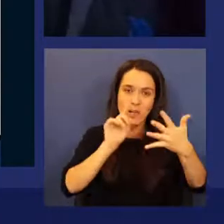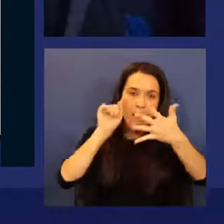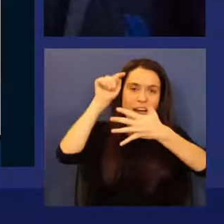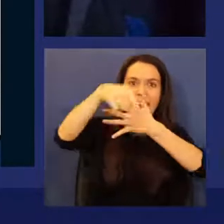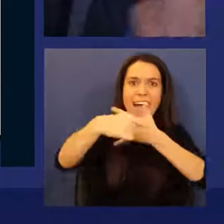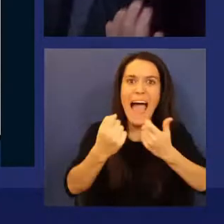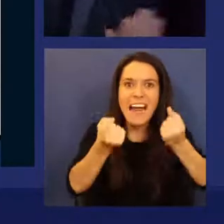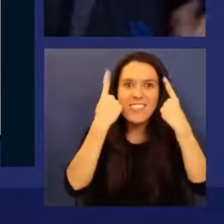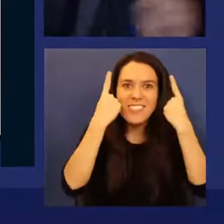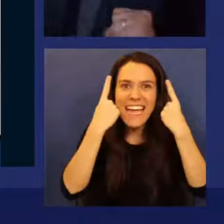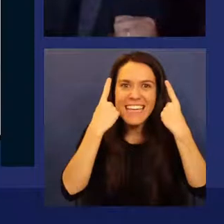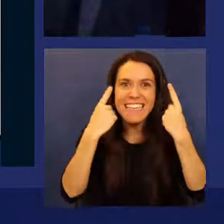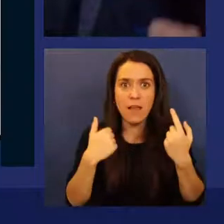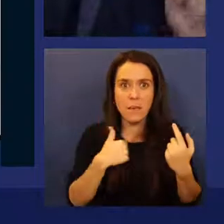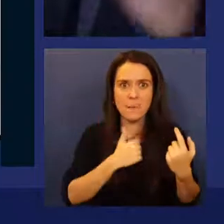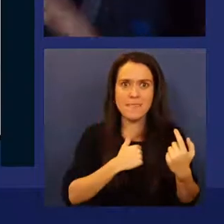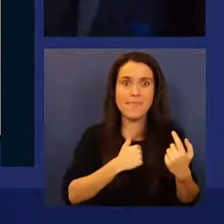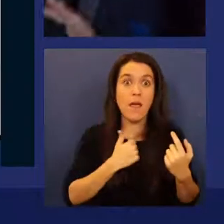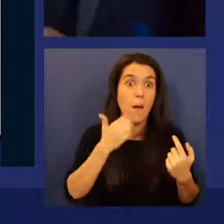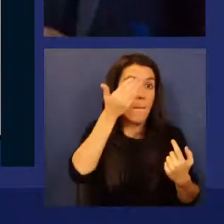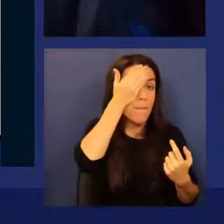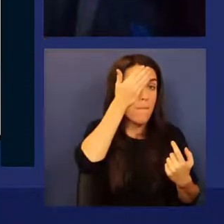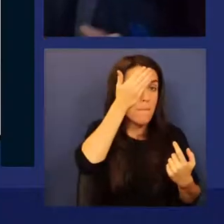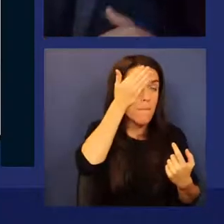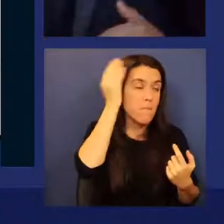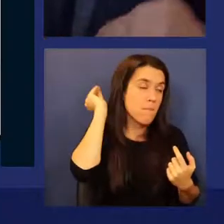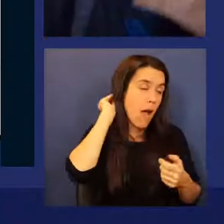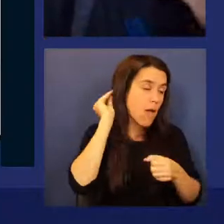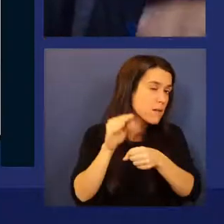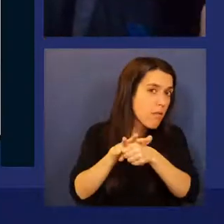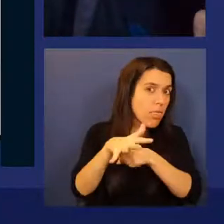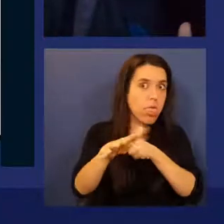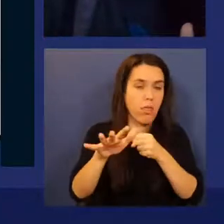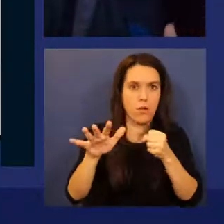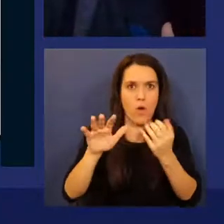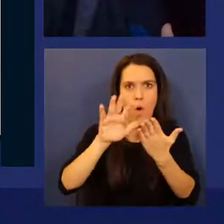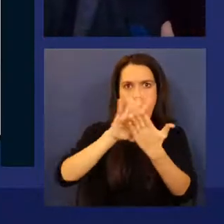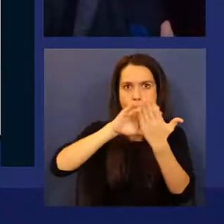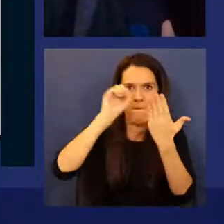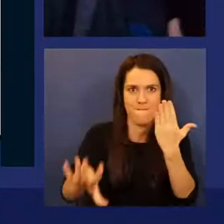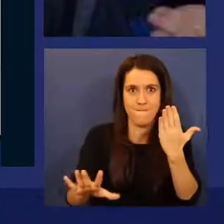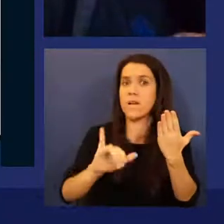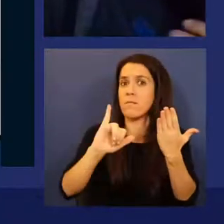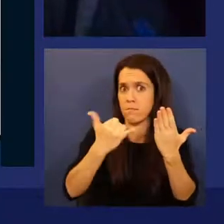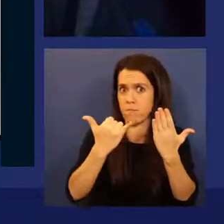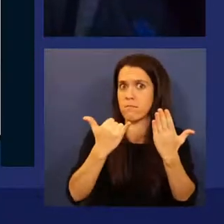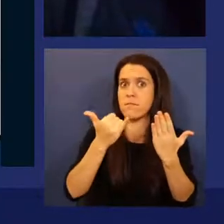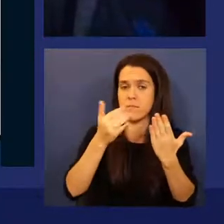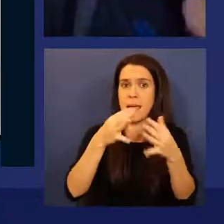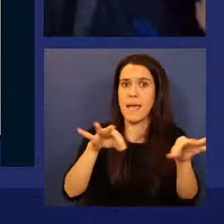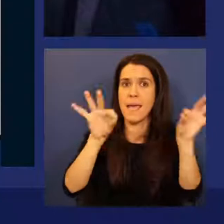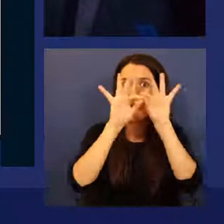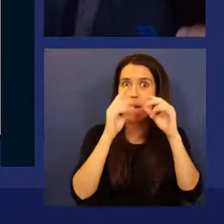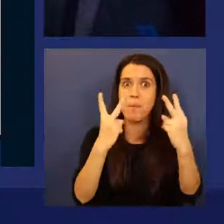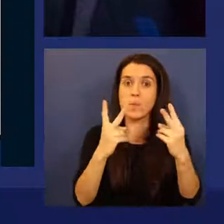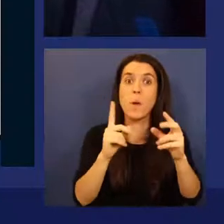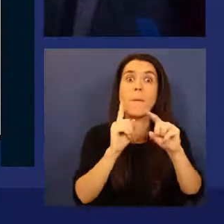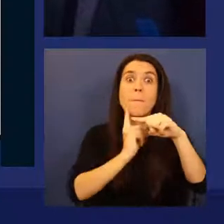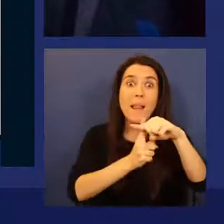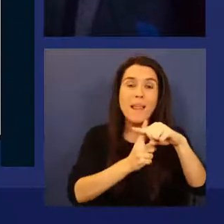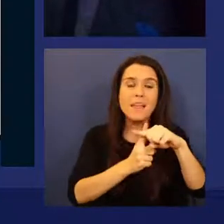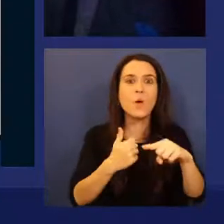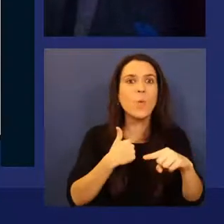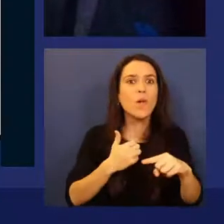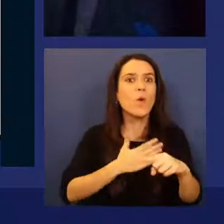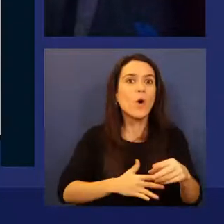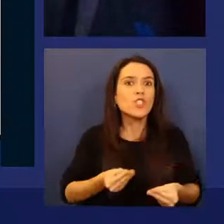want to be able to eliminate bias, which is a nice reason, an incredibly important reason, but also because we're serving a